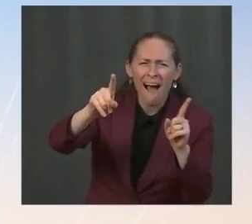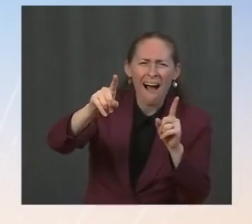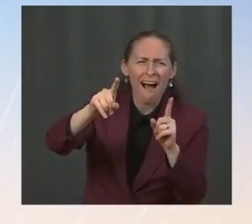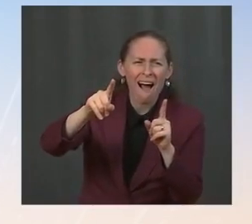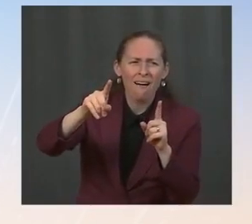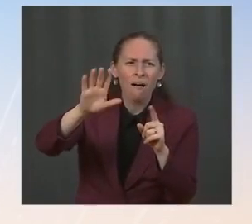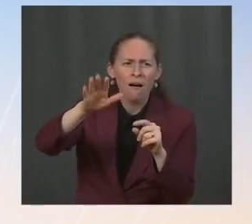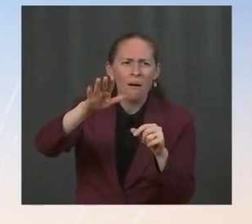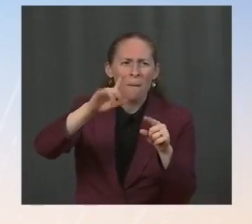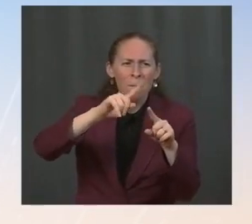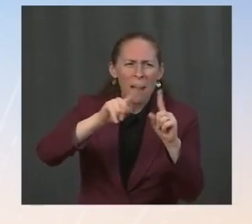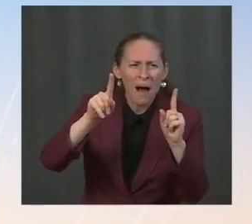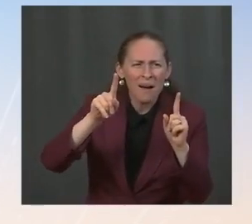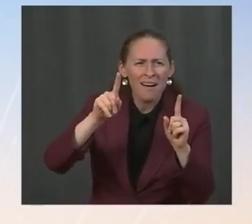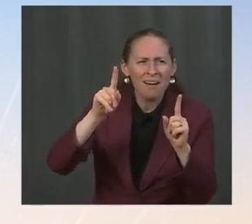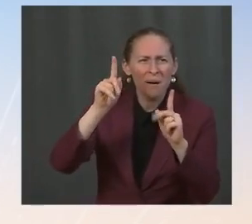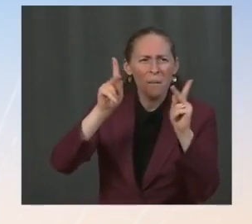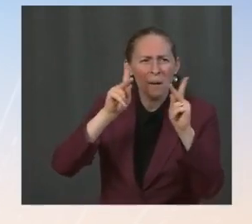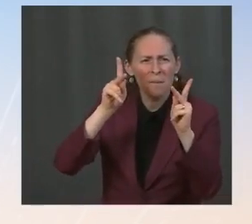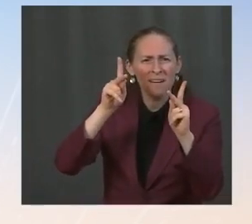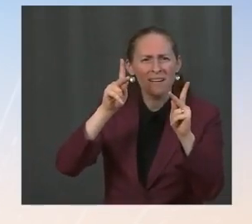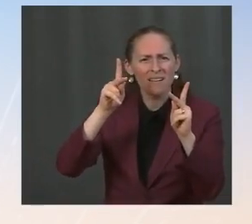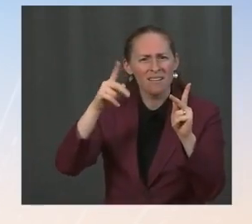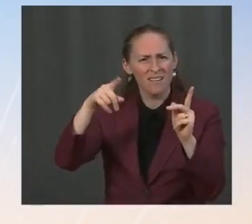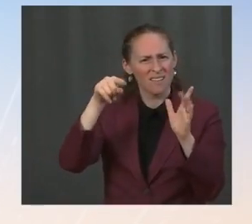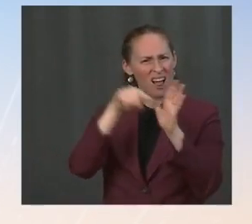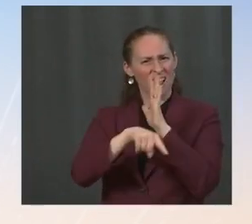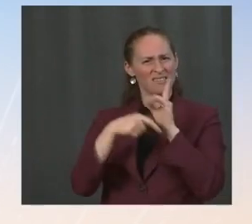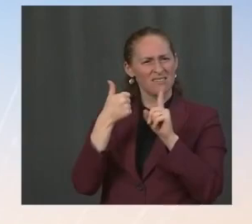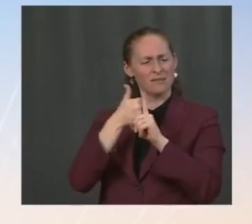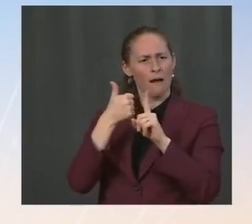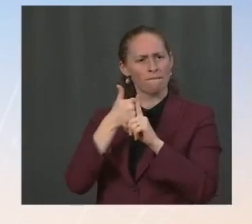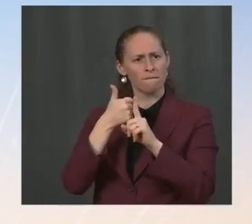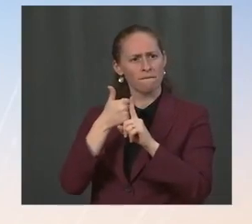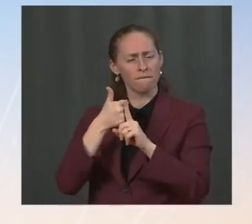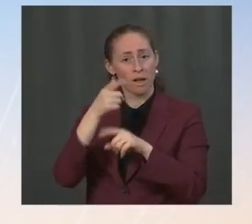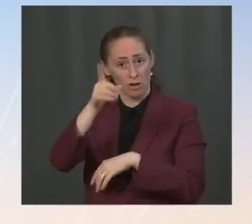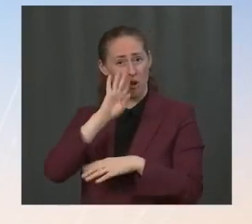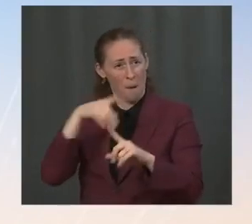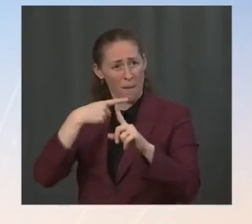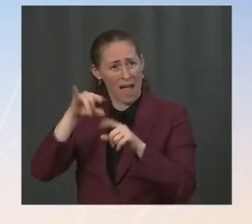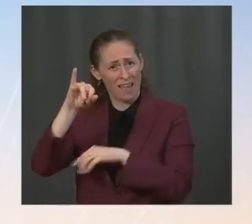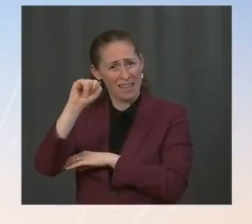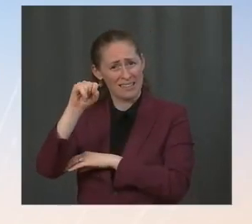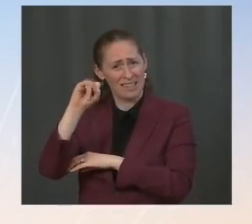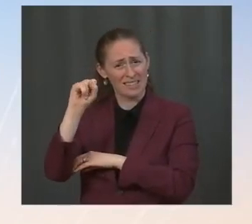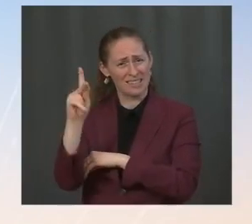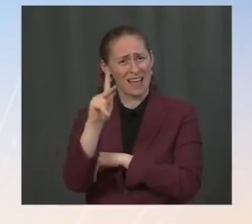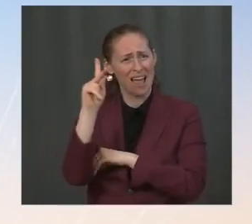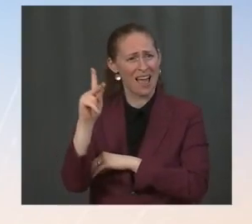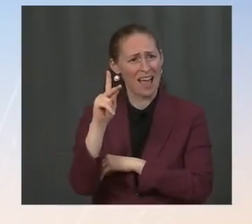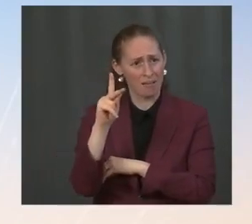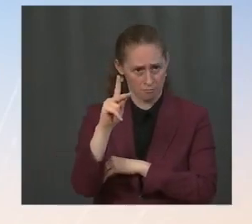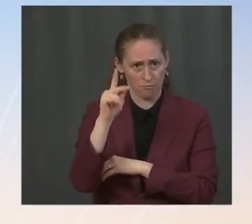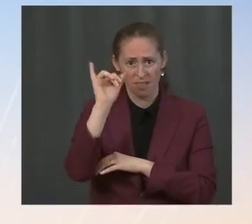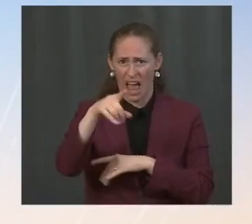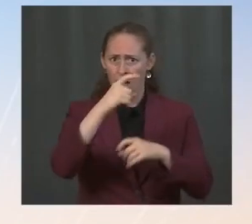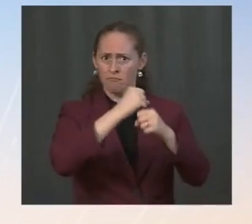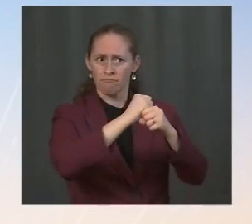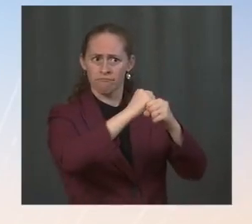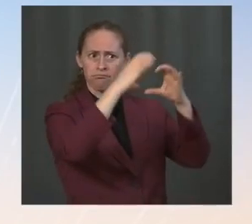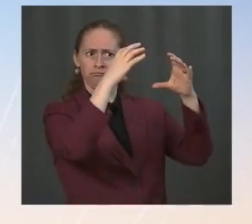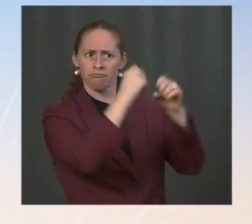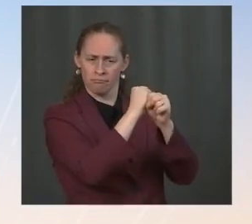themselves? He was referring to the attack of terrorists from ISIS-K who launched this attack and killed U.S. service members. I don't think he. Should be going after